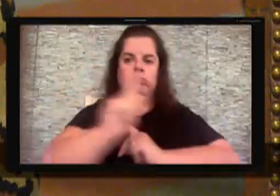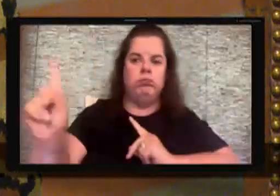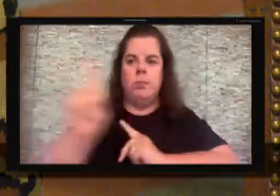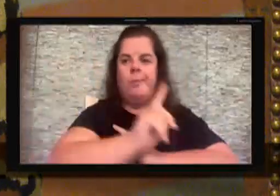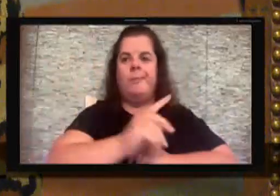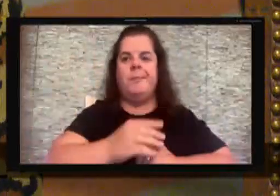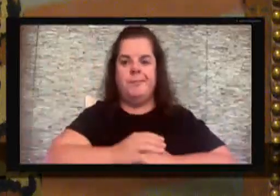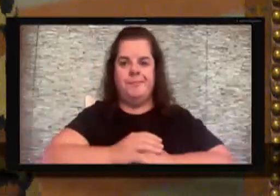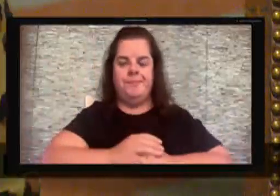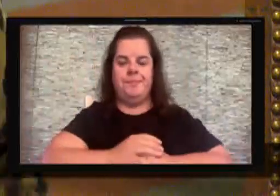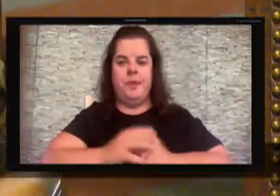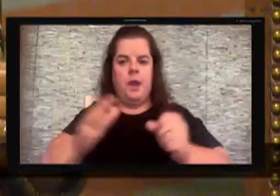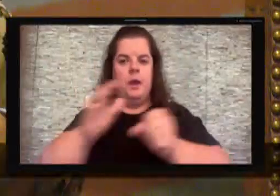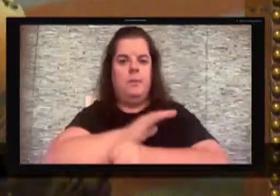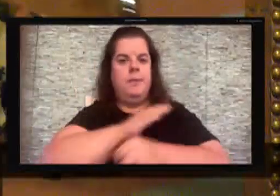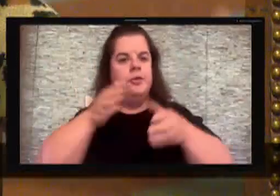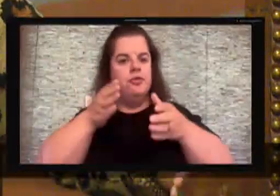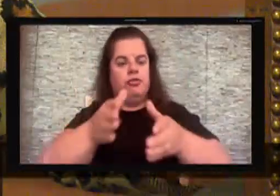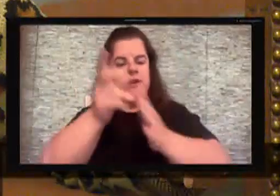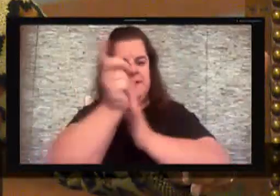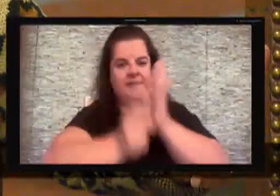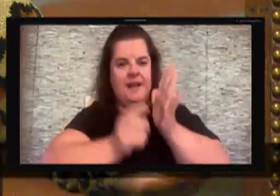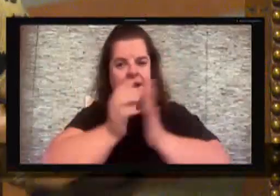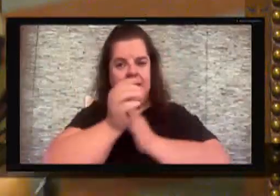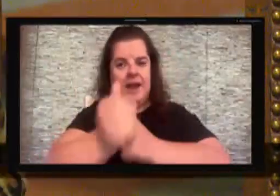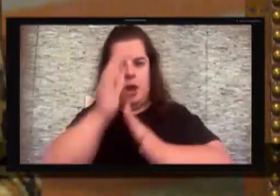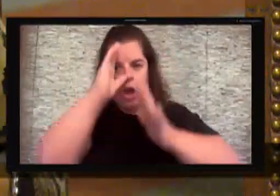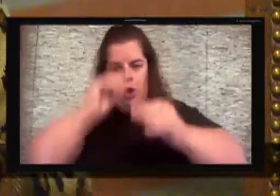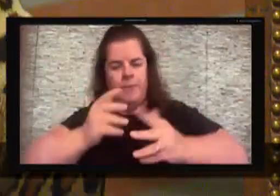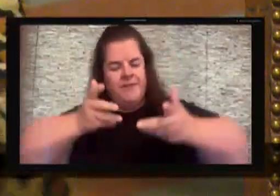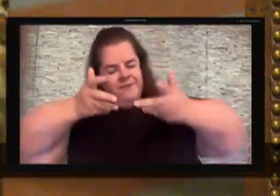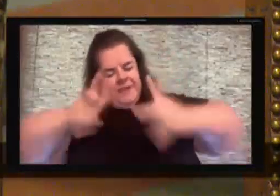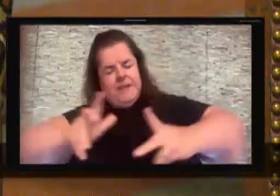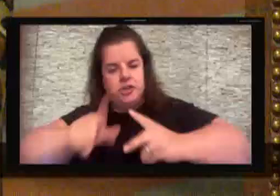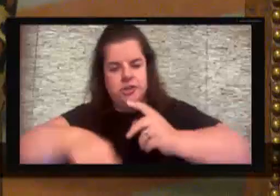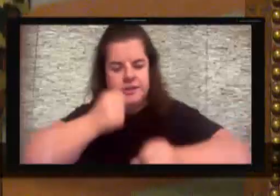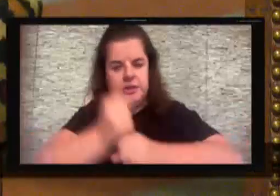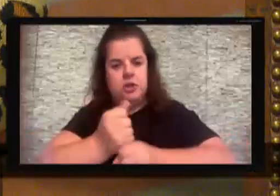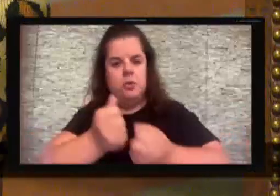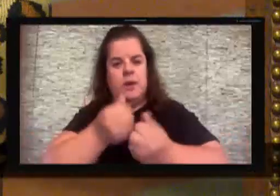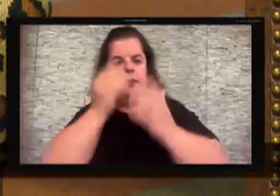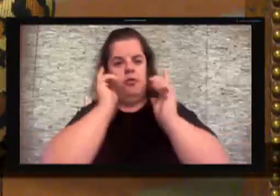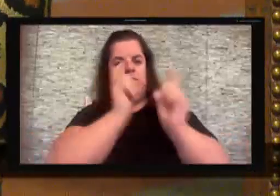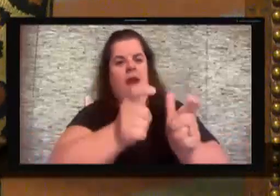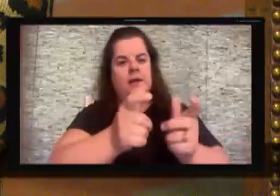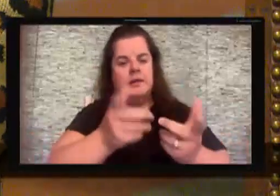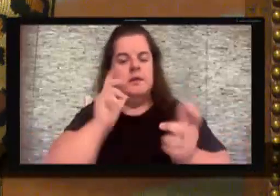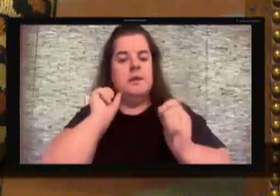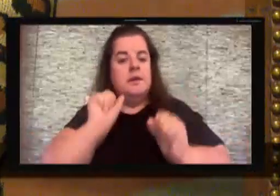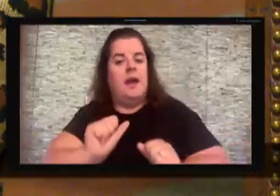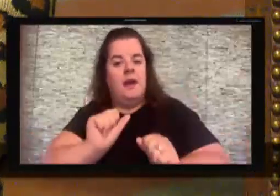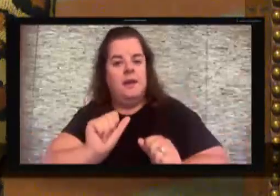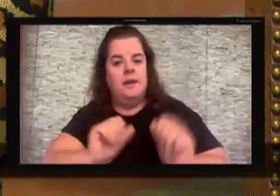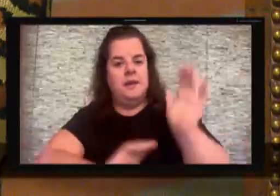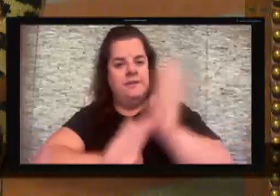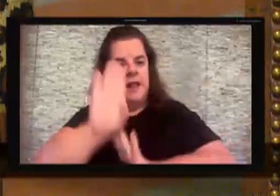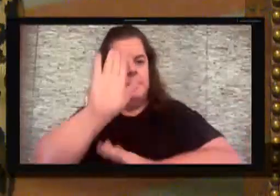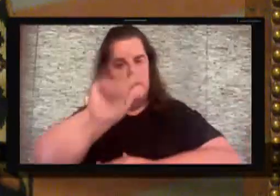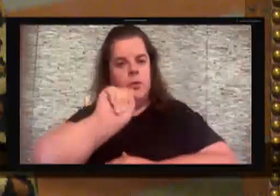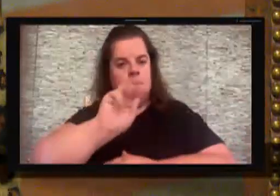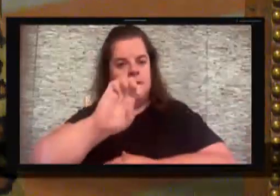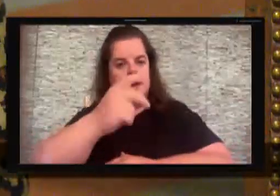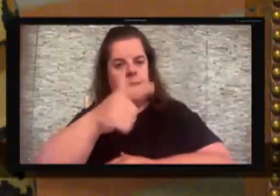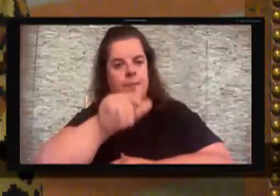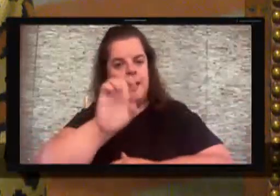with a complete street design guide, which we hope to get over the finish line through this grant, there's an opportunity to develop those templates or at least